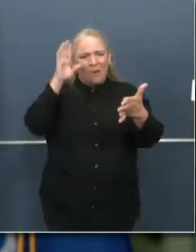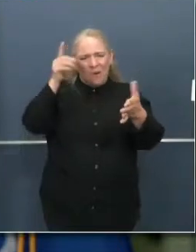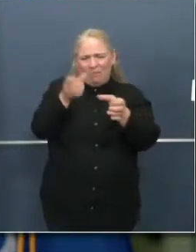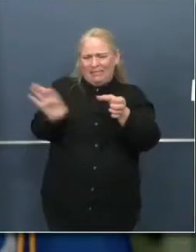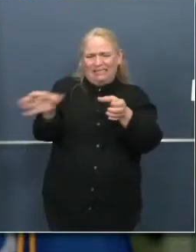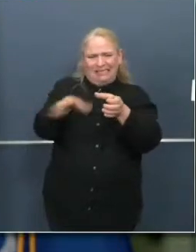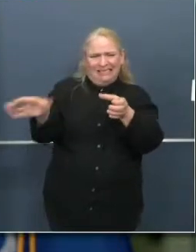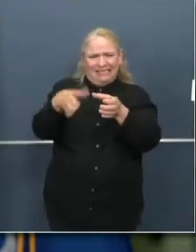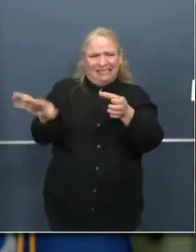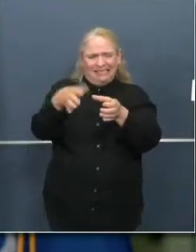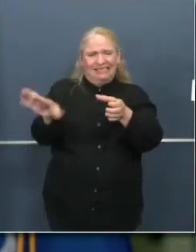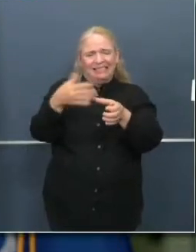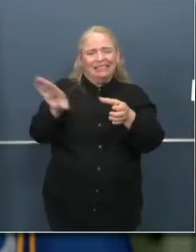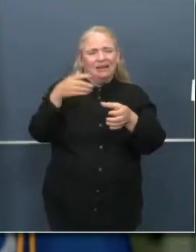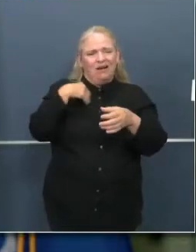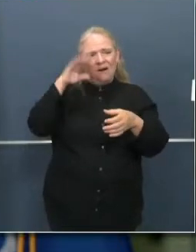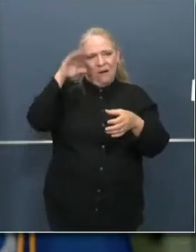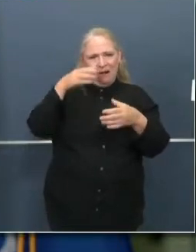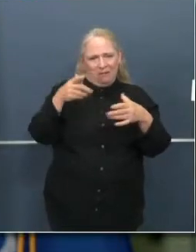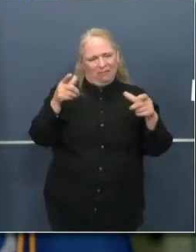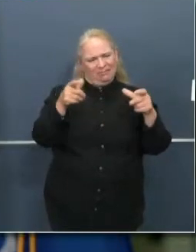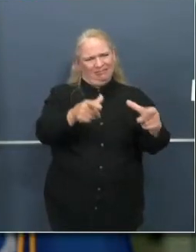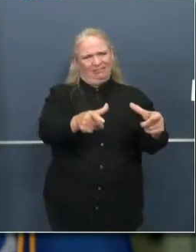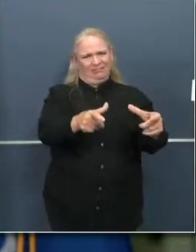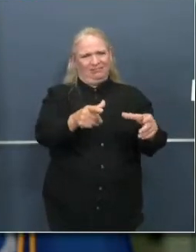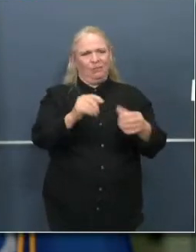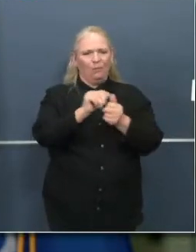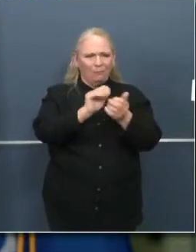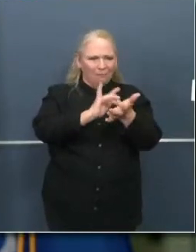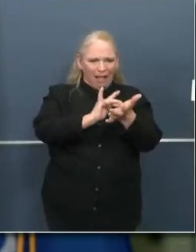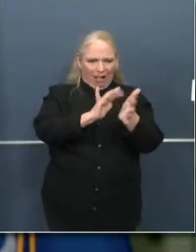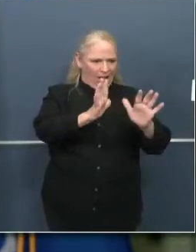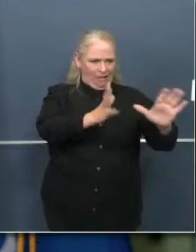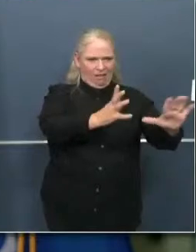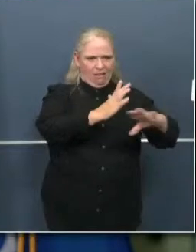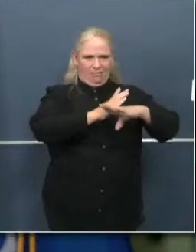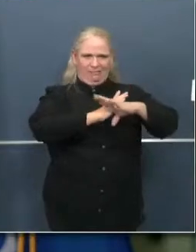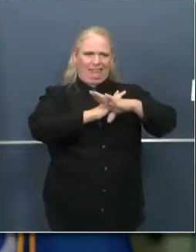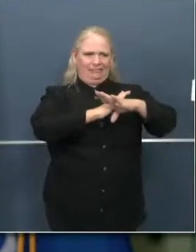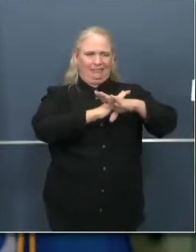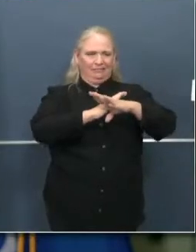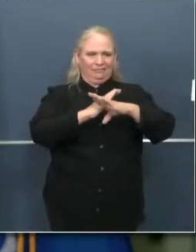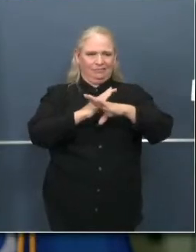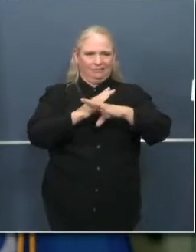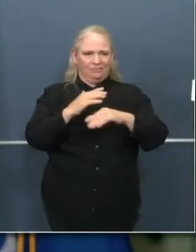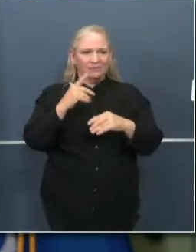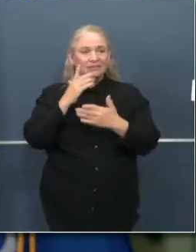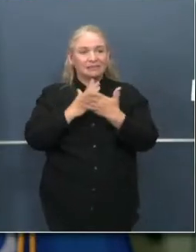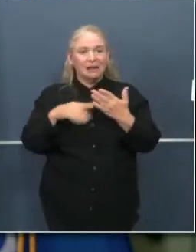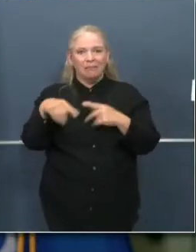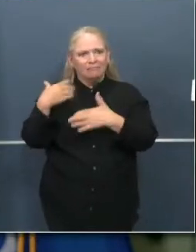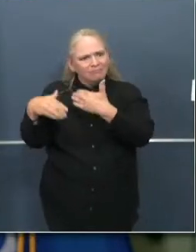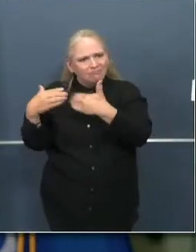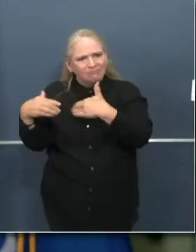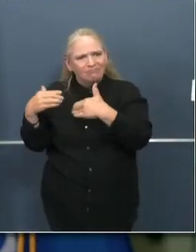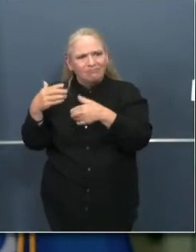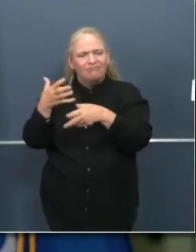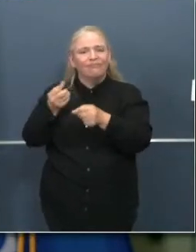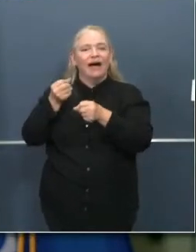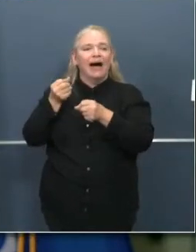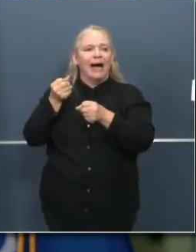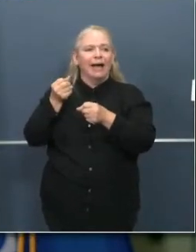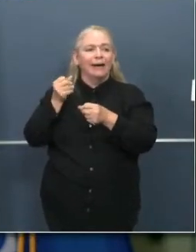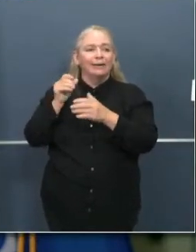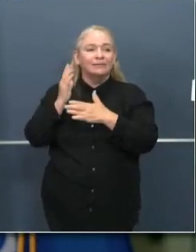are fast-tracking and expediting parole review and individually reviewing those cases in order to move people forward. We're working with probation